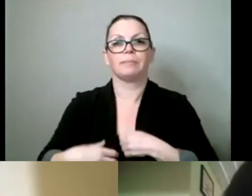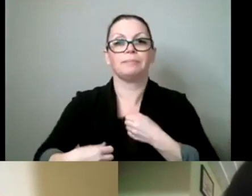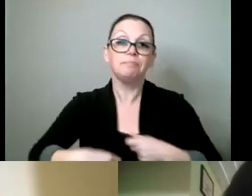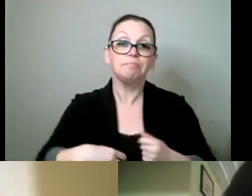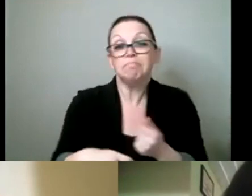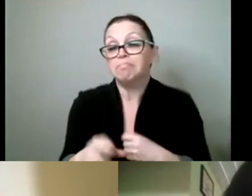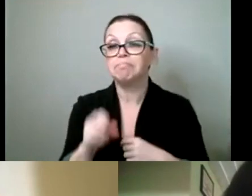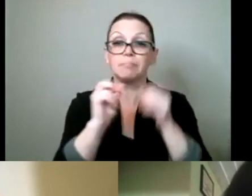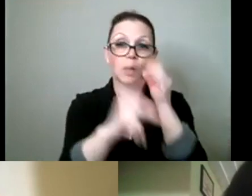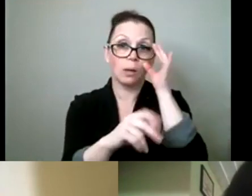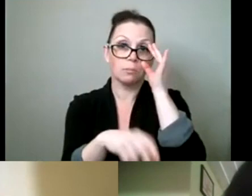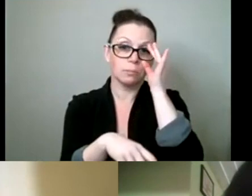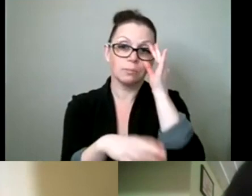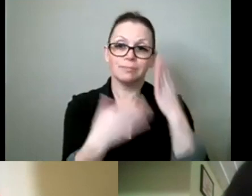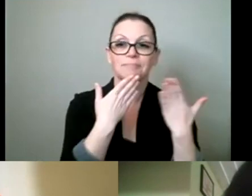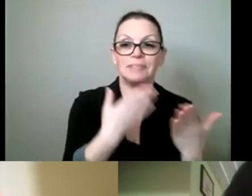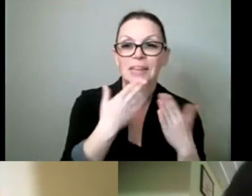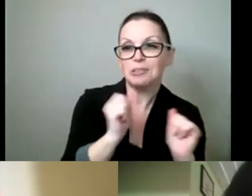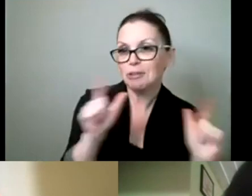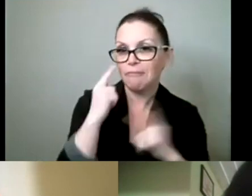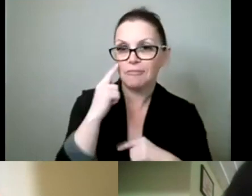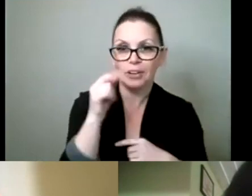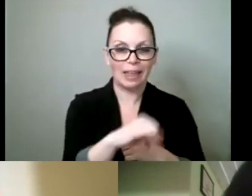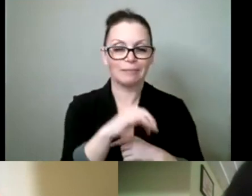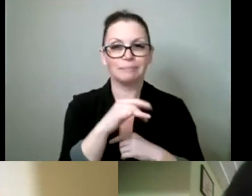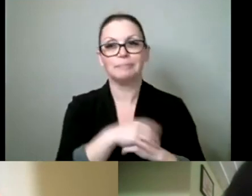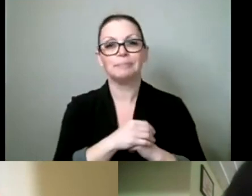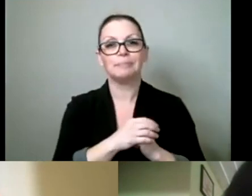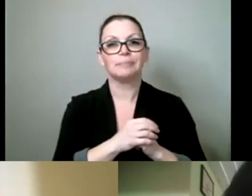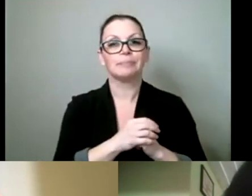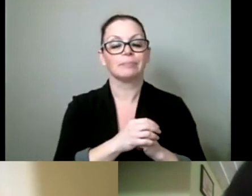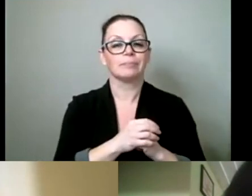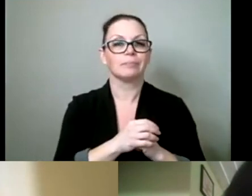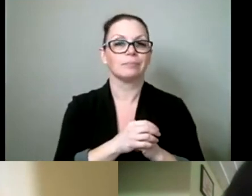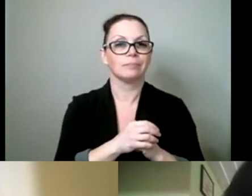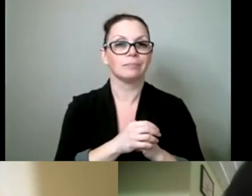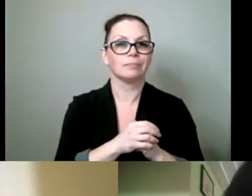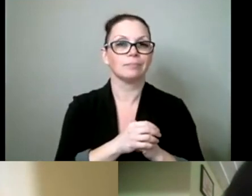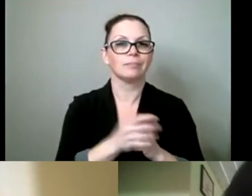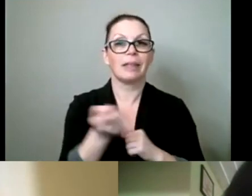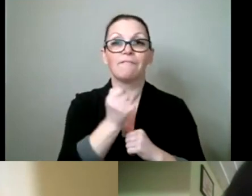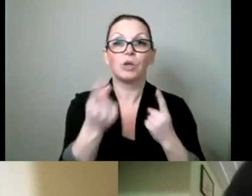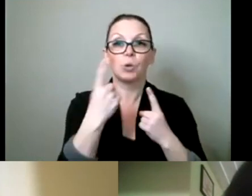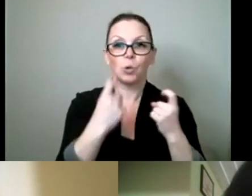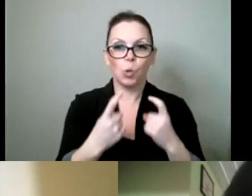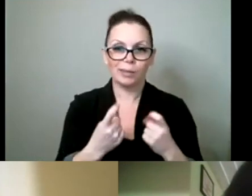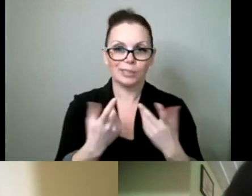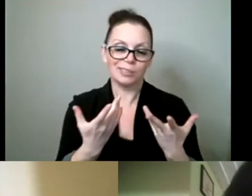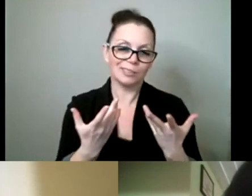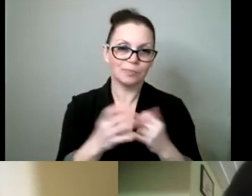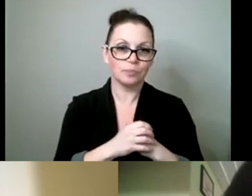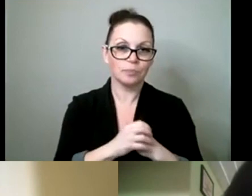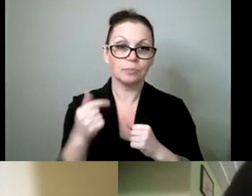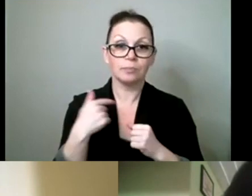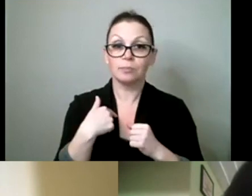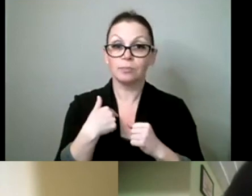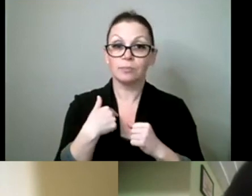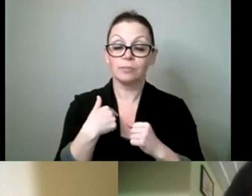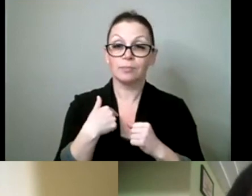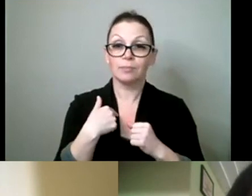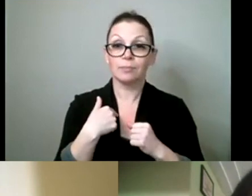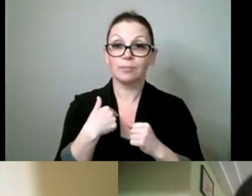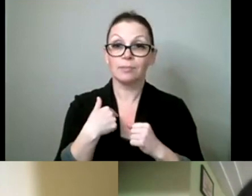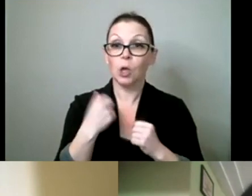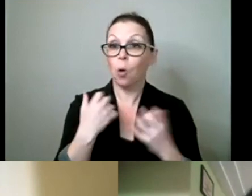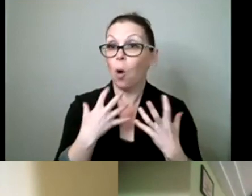Okay, so thank you all for that. We have a couple of questions to get to, so I invite the audience. If